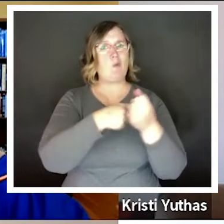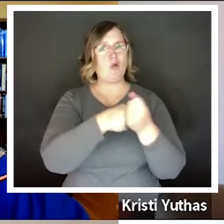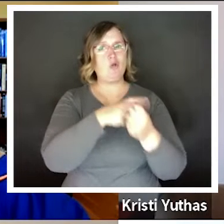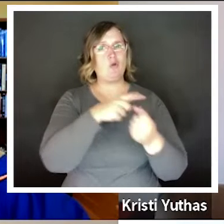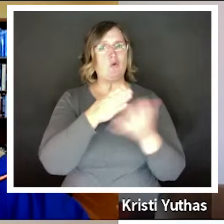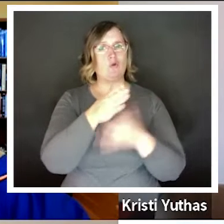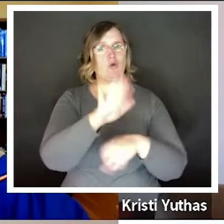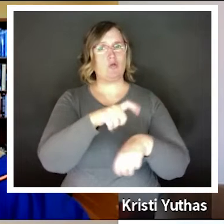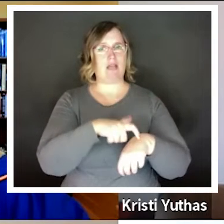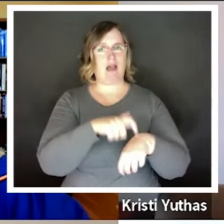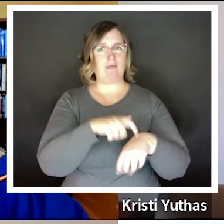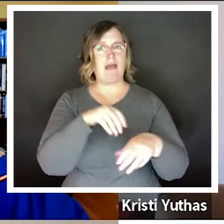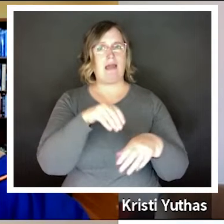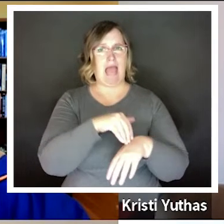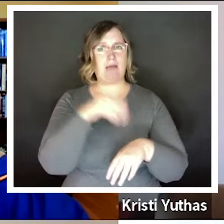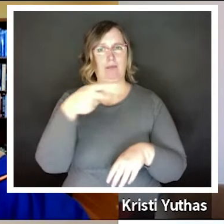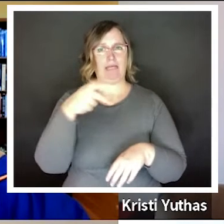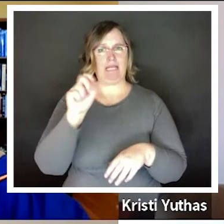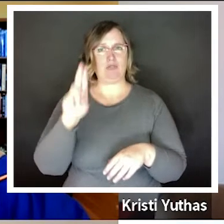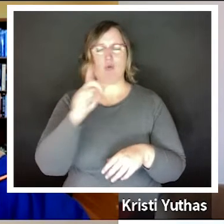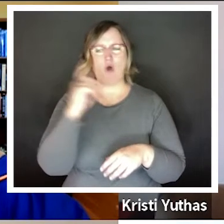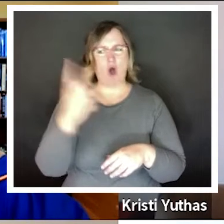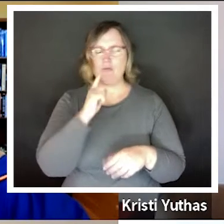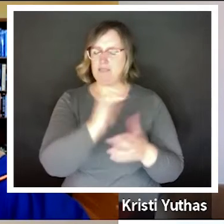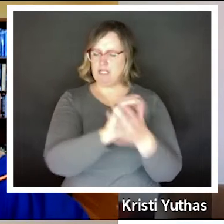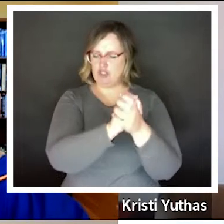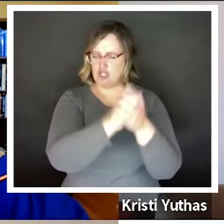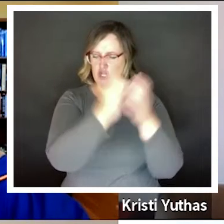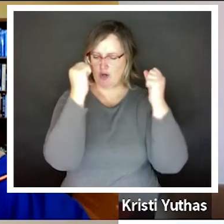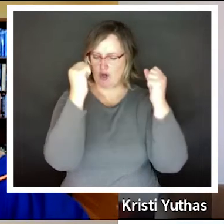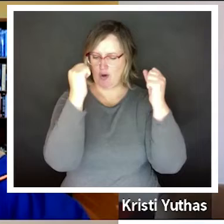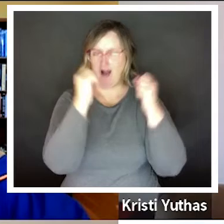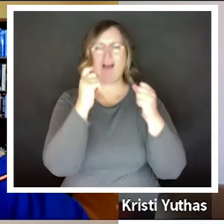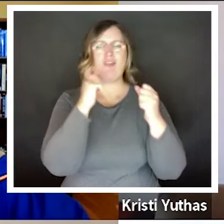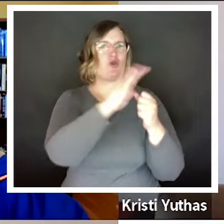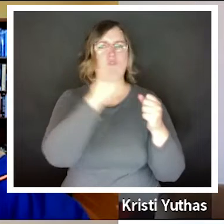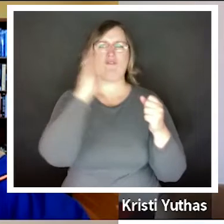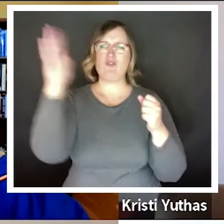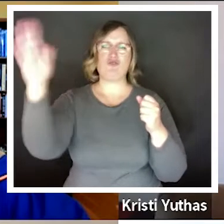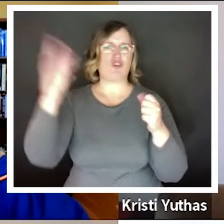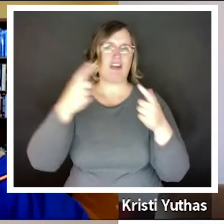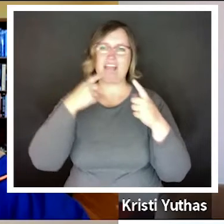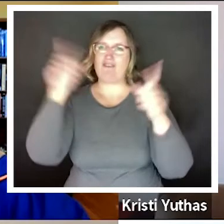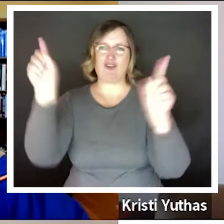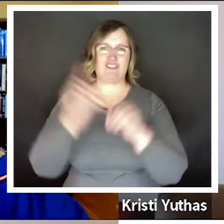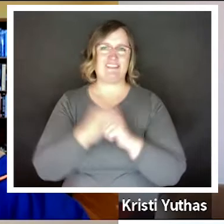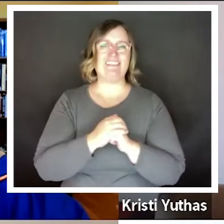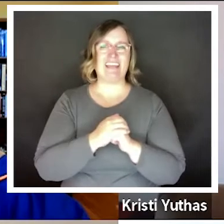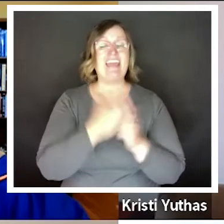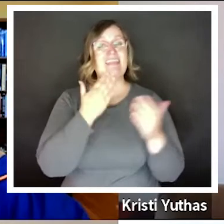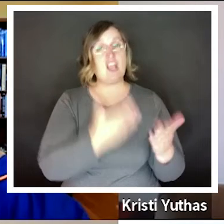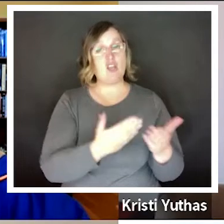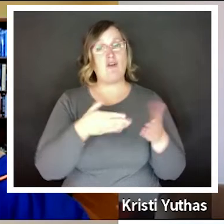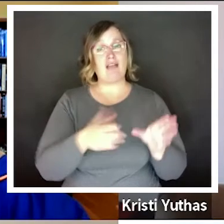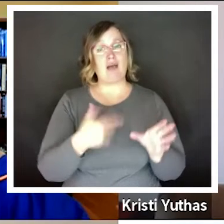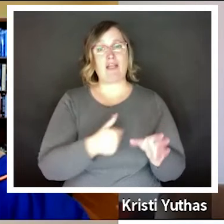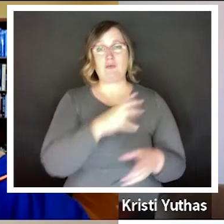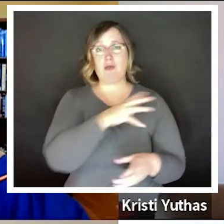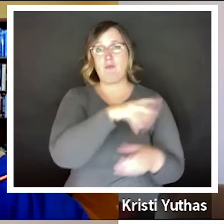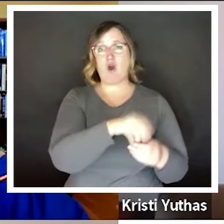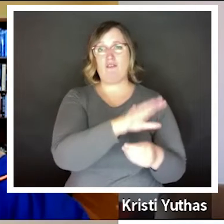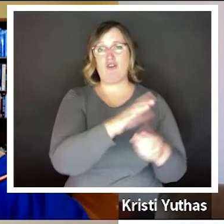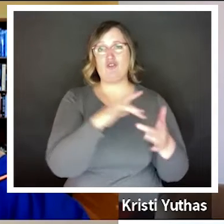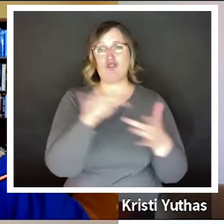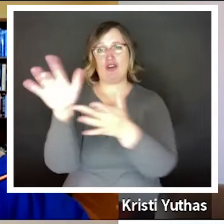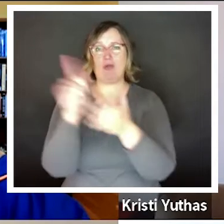time at PSU. We will always be cheering you on through all your future endeavors. Thank you for letting us be a part of your journey. We are truly